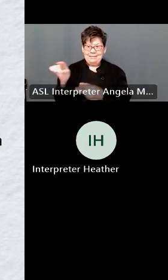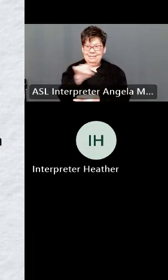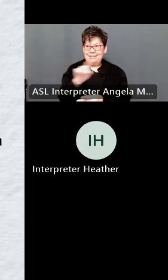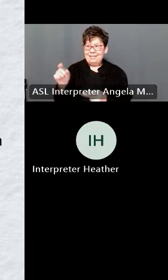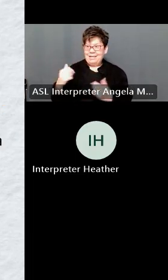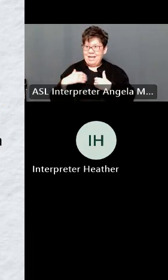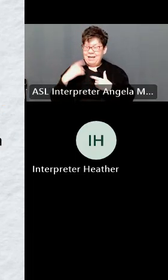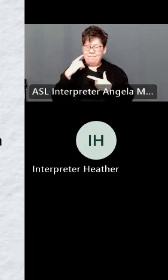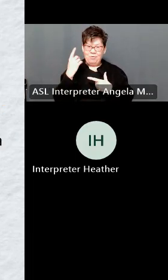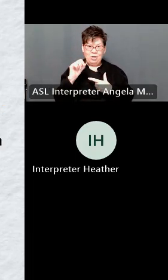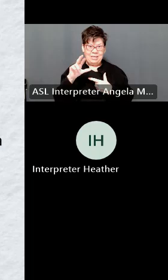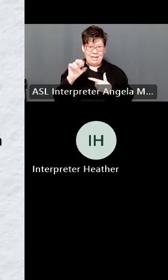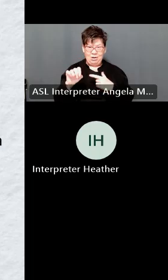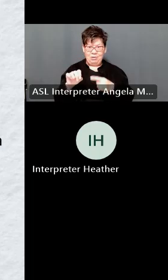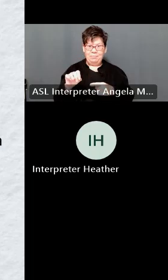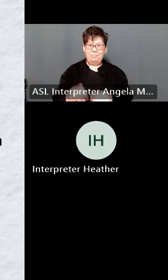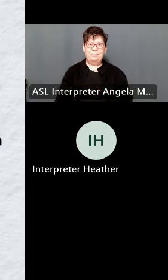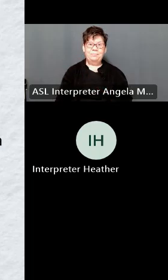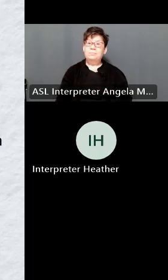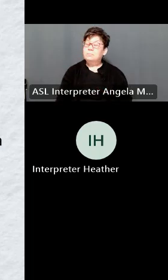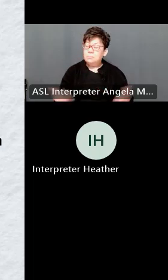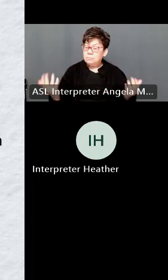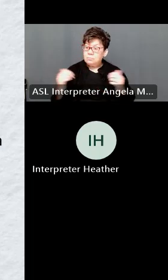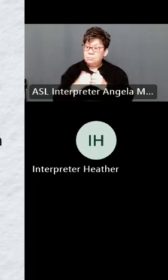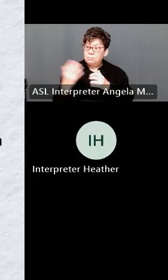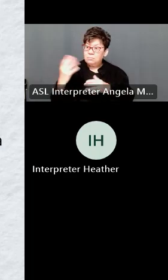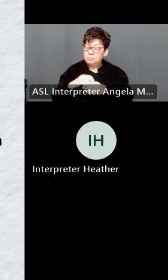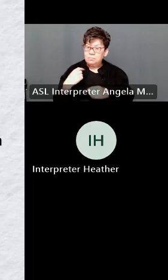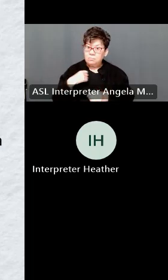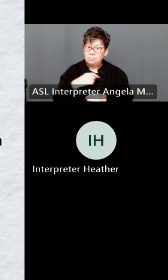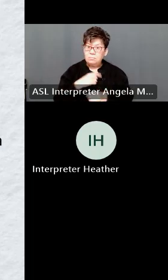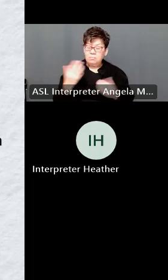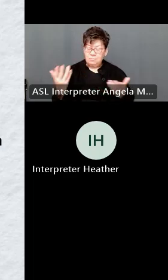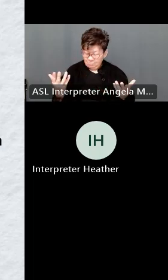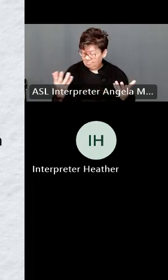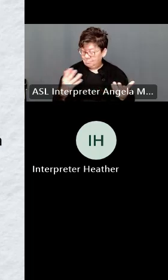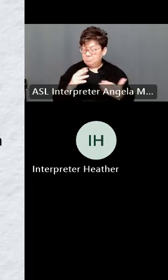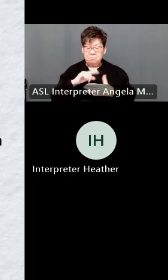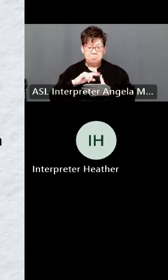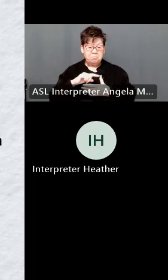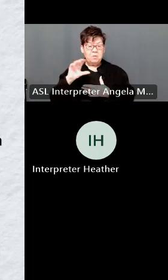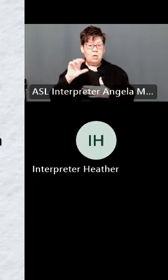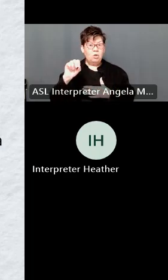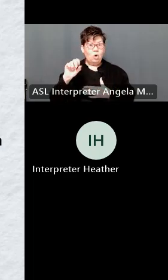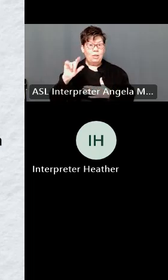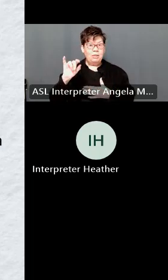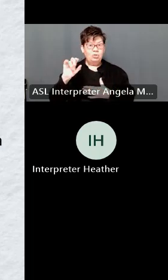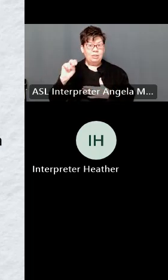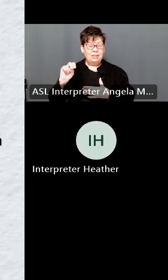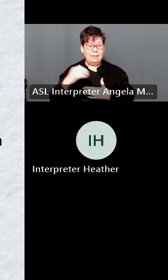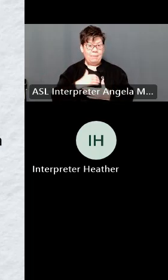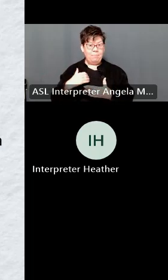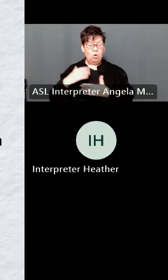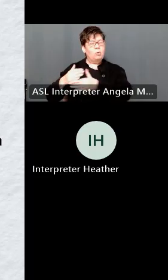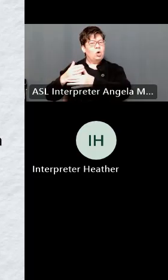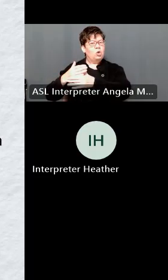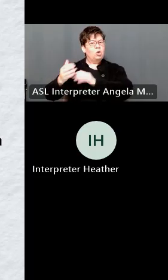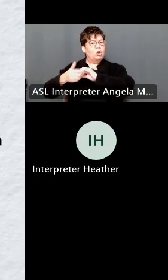How do you get involved with us? So you can join us becoming a coalition member. So that is our